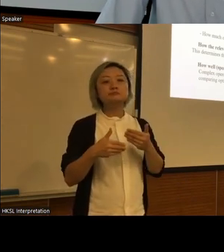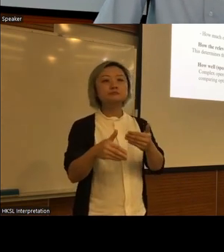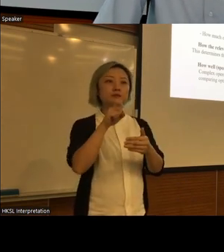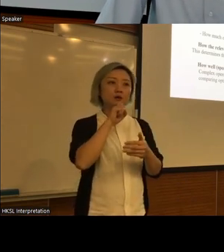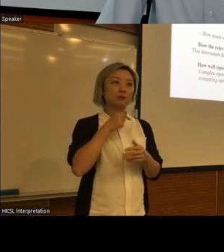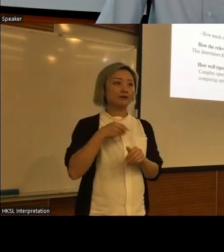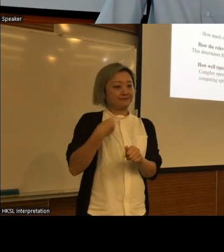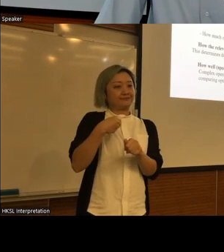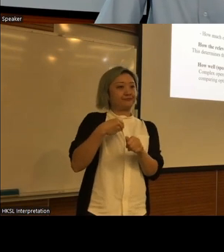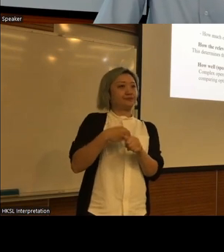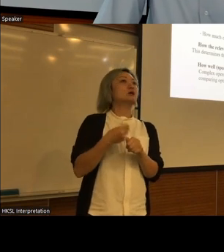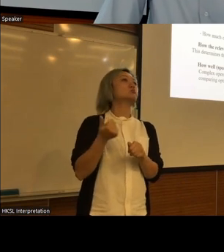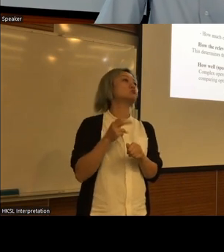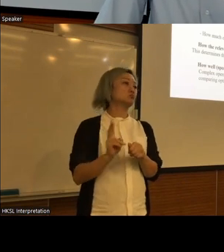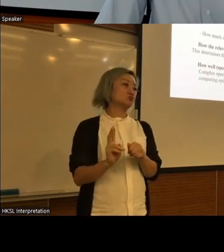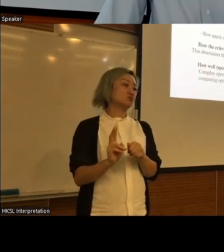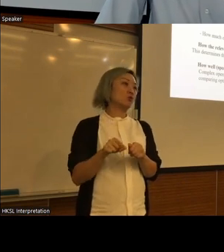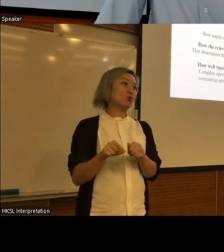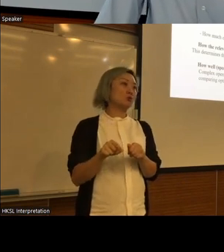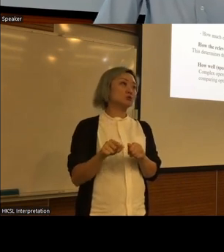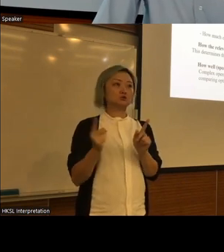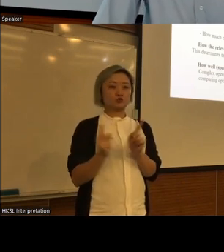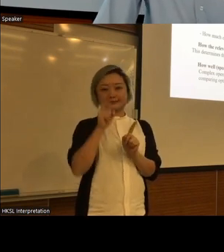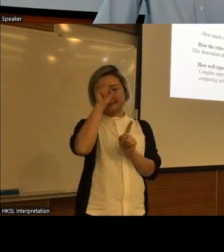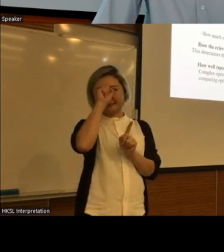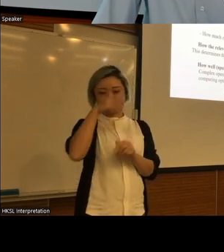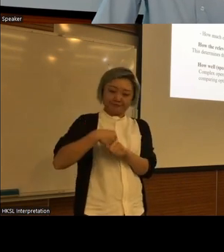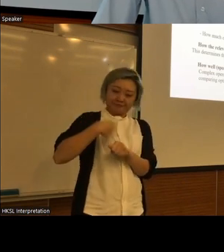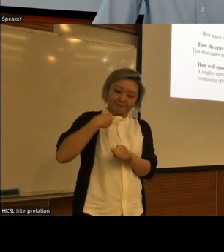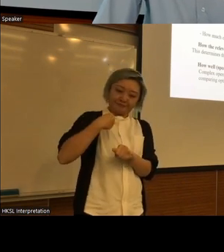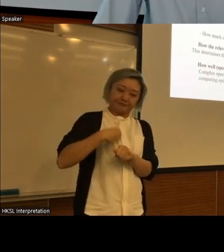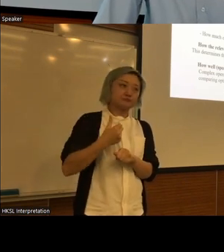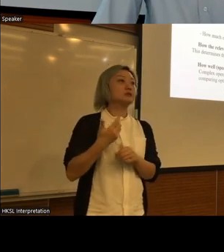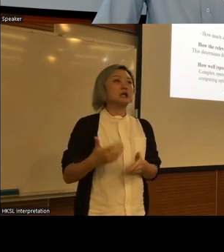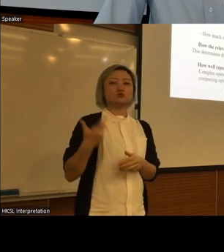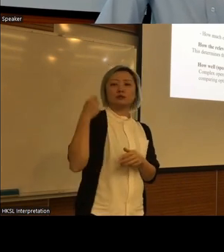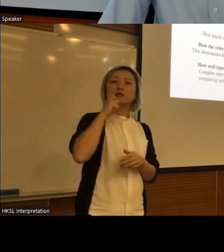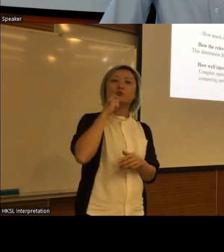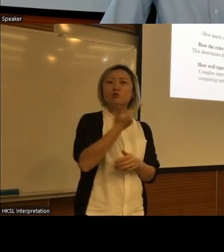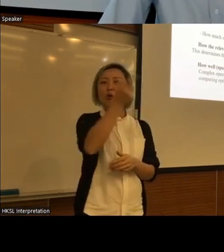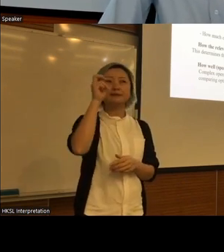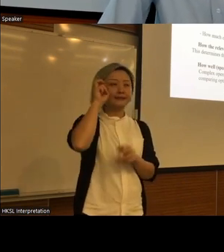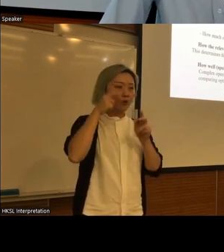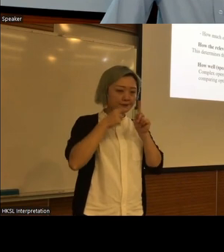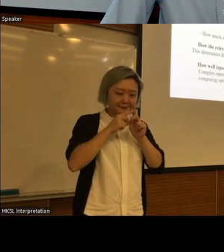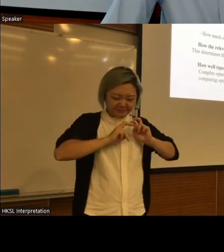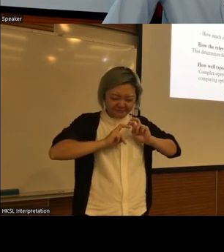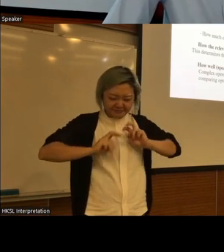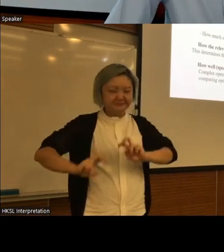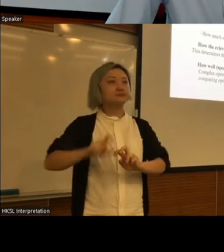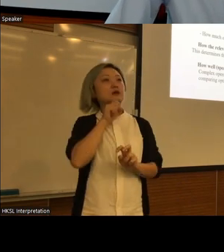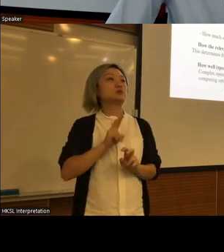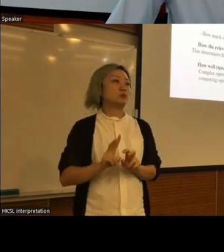training. I don't know to what extent. This is, again, something that researchers are looking into. Working memory operation